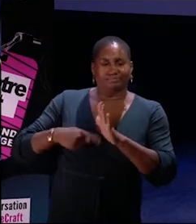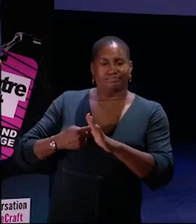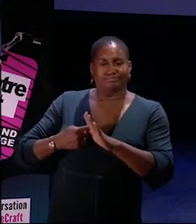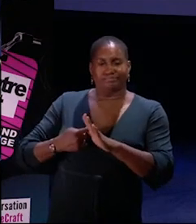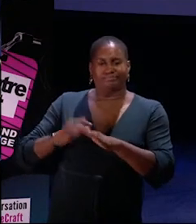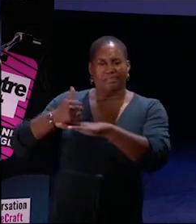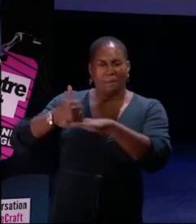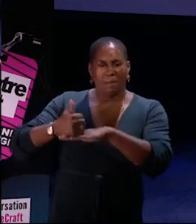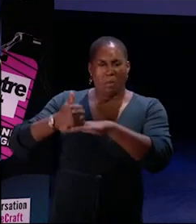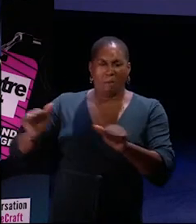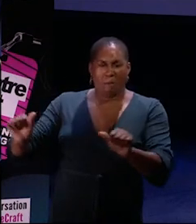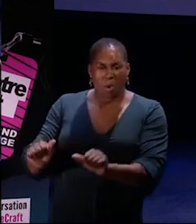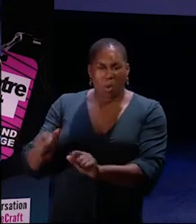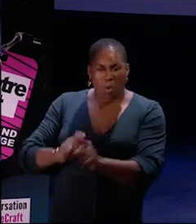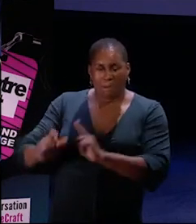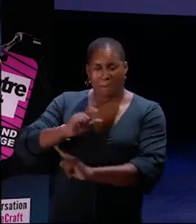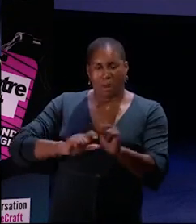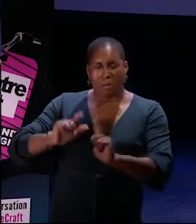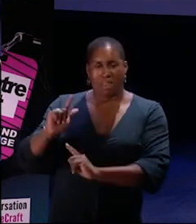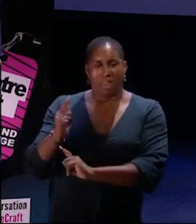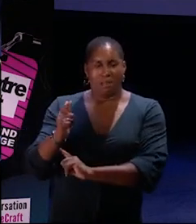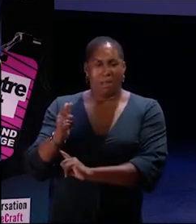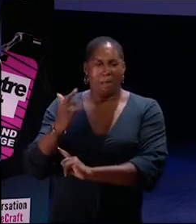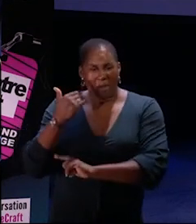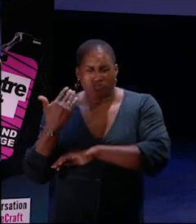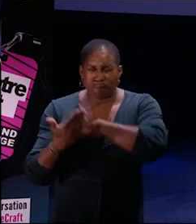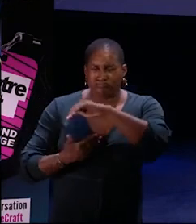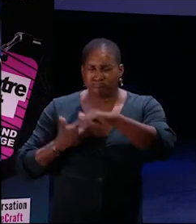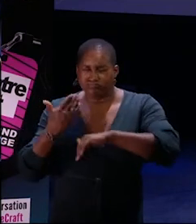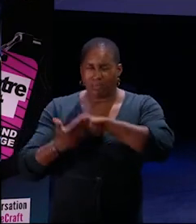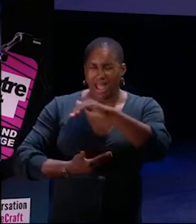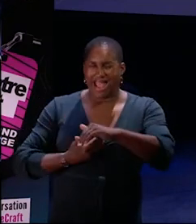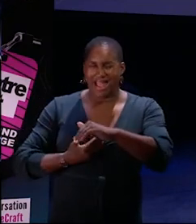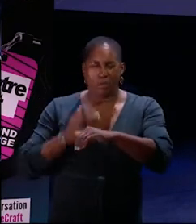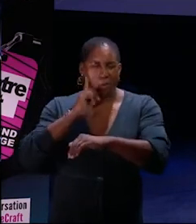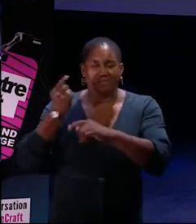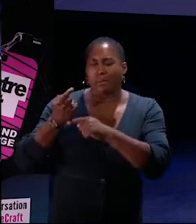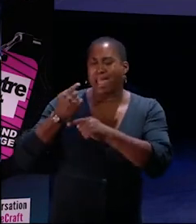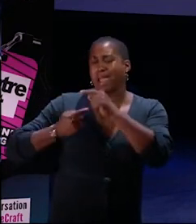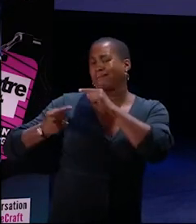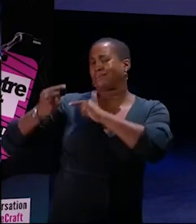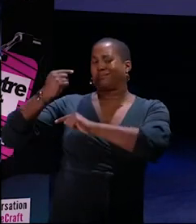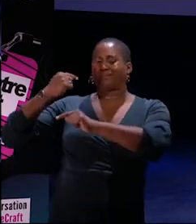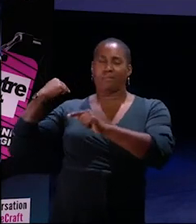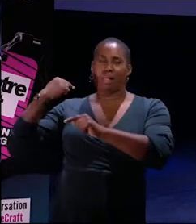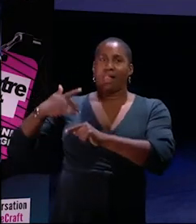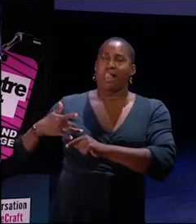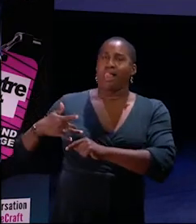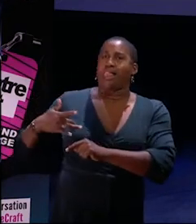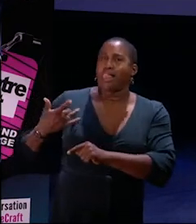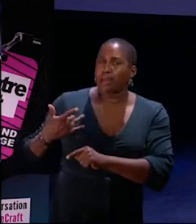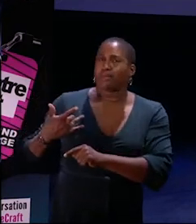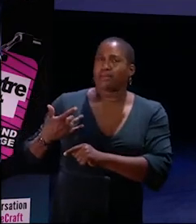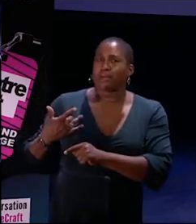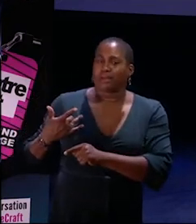within Liverpool of these mixed-race women back in the day who had lived their lives basically